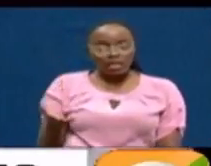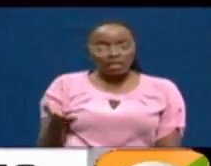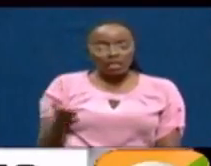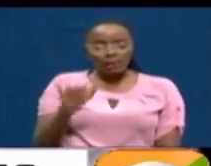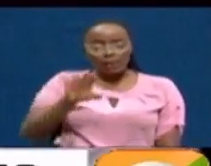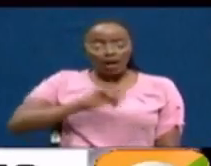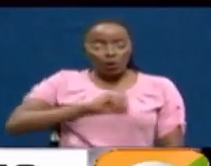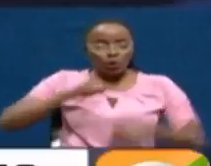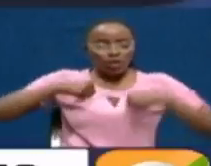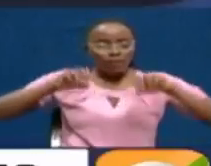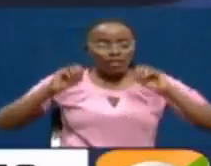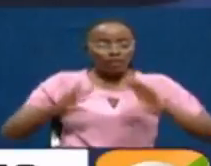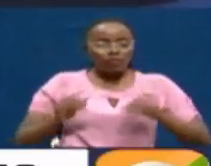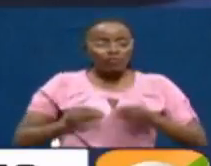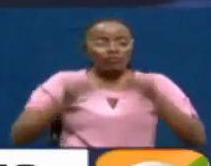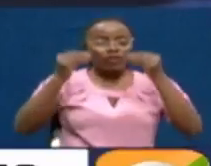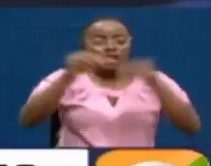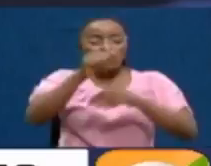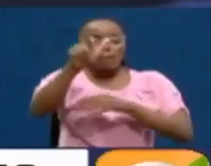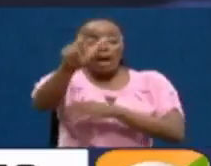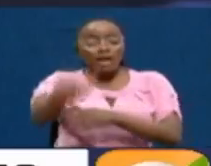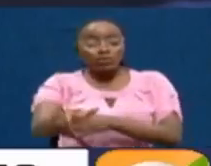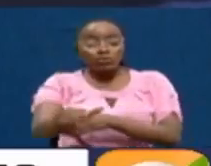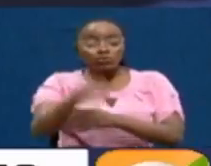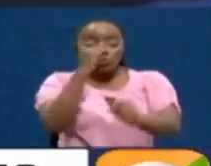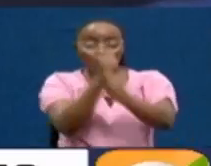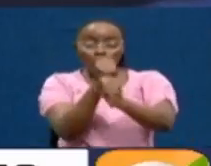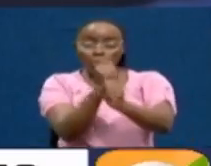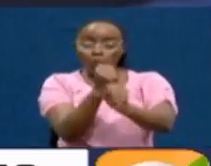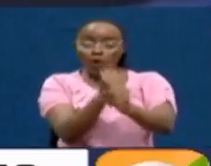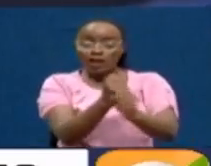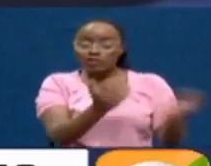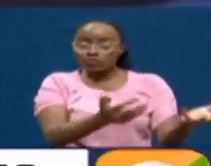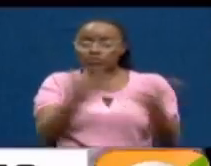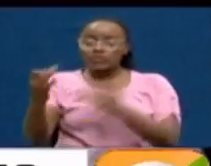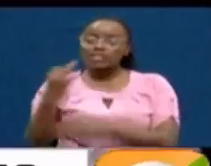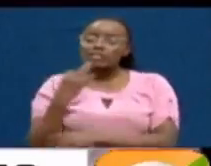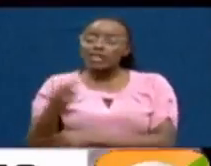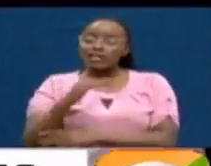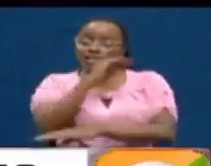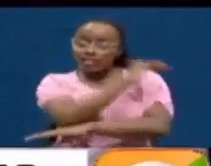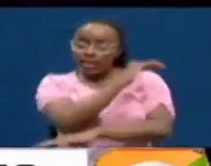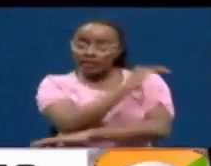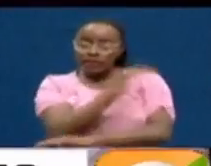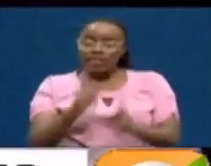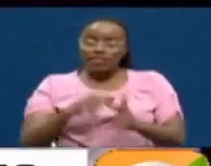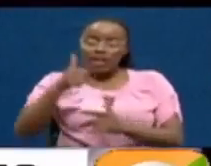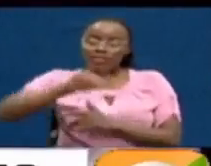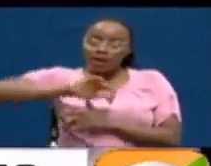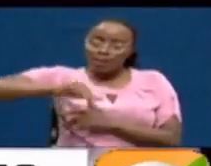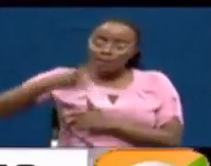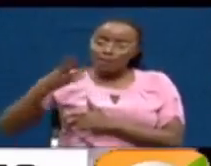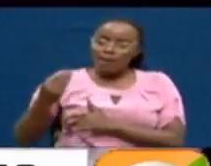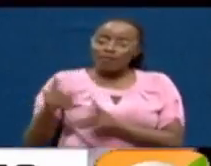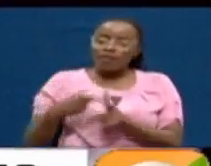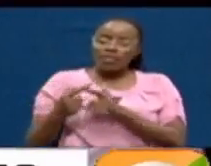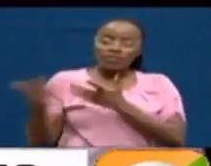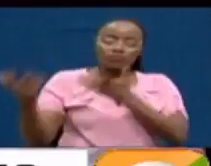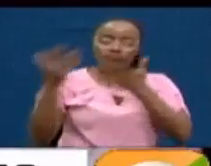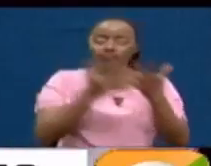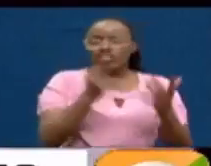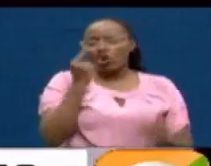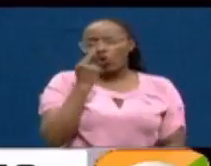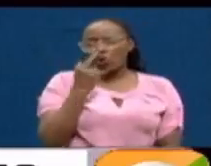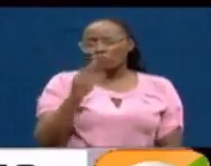motorbikes yake amepatiwa na mse, aende afanye kazi, amlete 300 jioni, na the rest sasa ndio tutakuja tukule home.